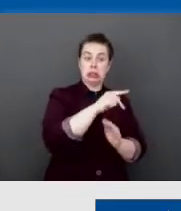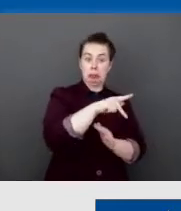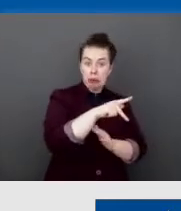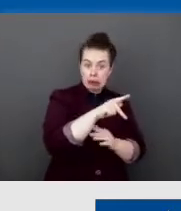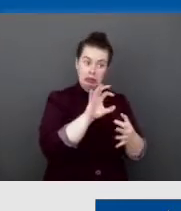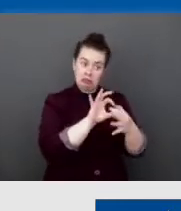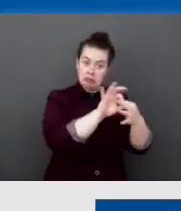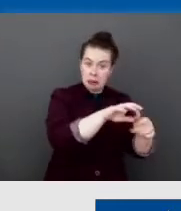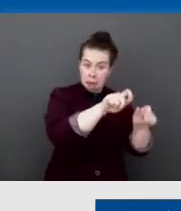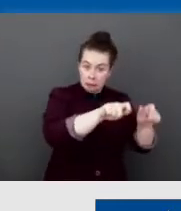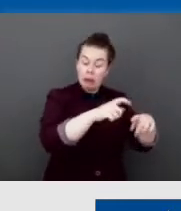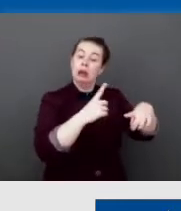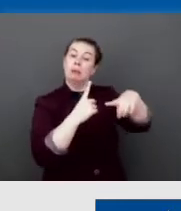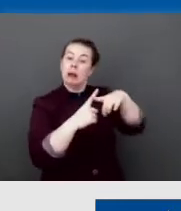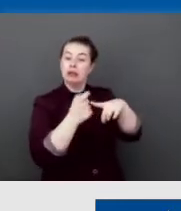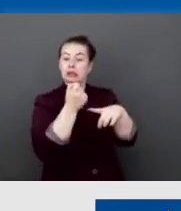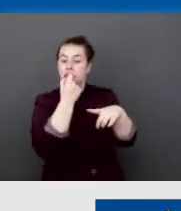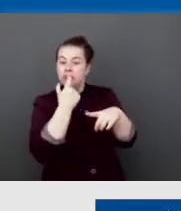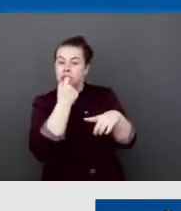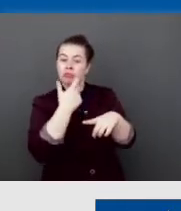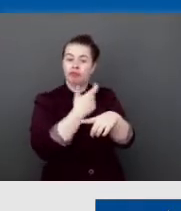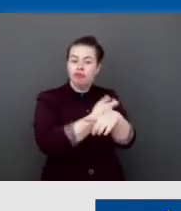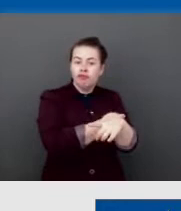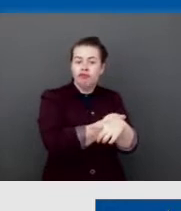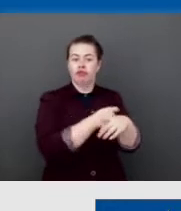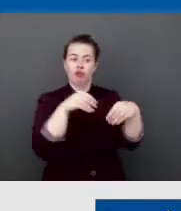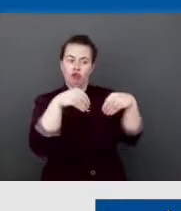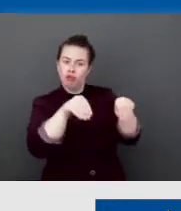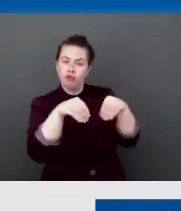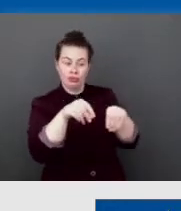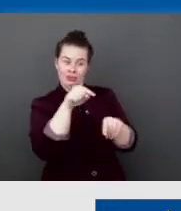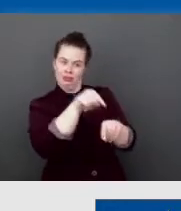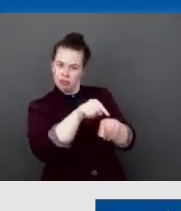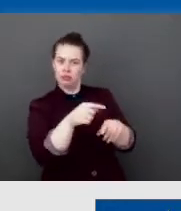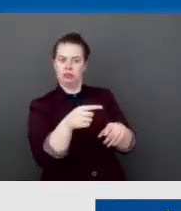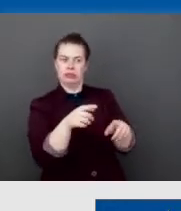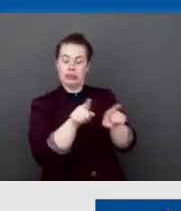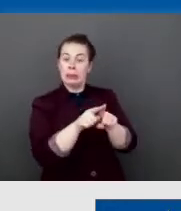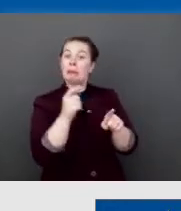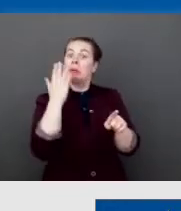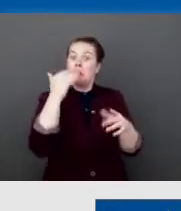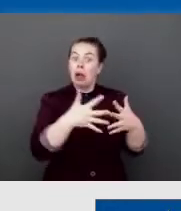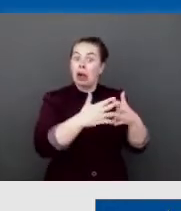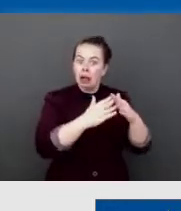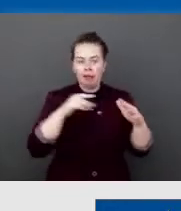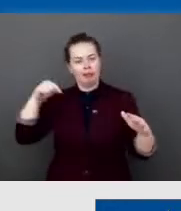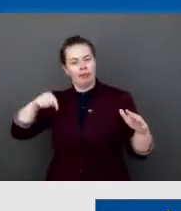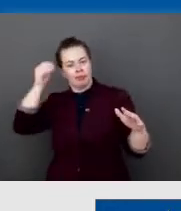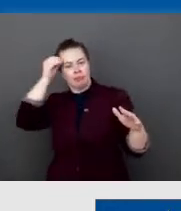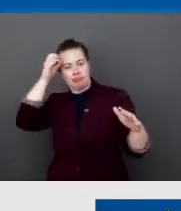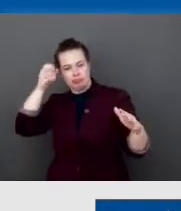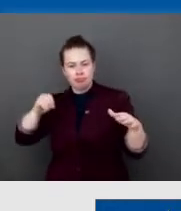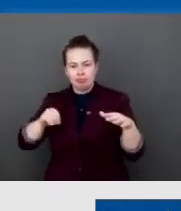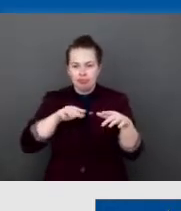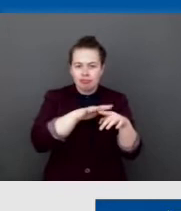much more recently the community pharmacist into the multidisciplinary team to bring that expertise. And that has worked